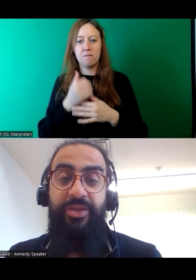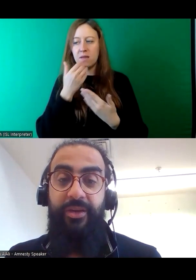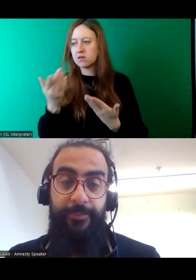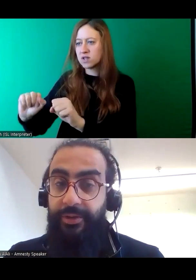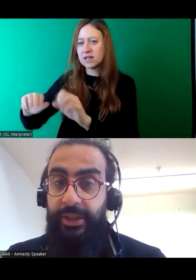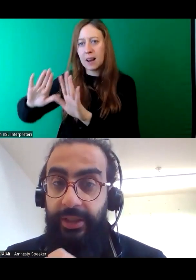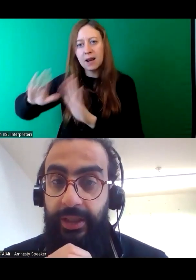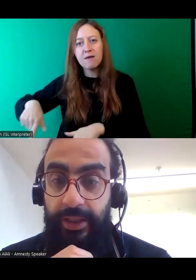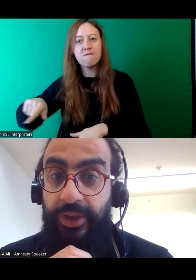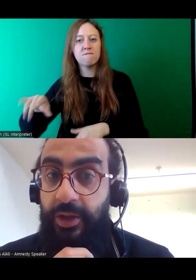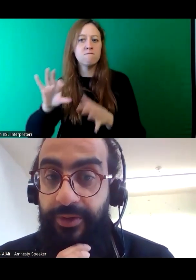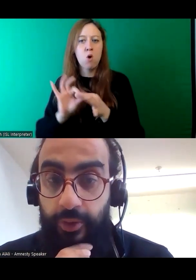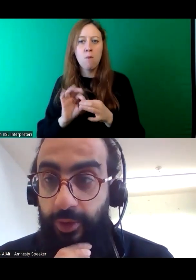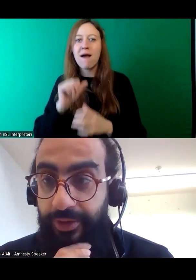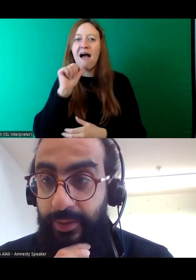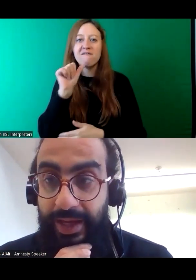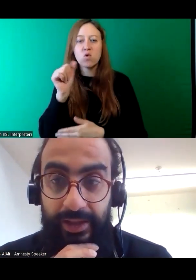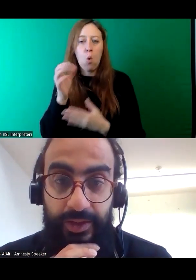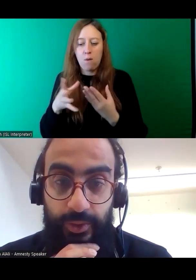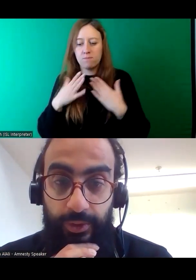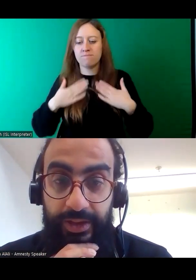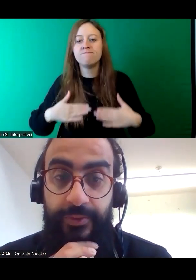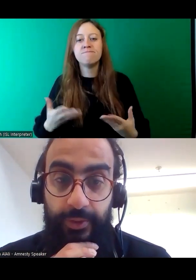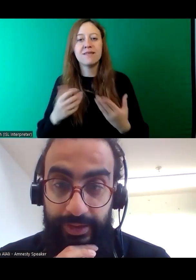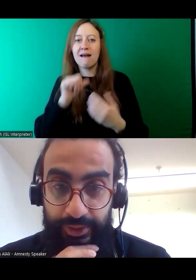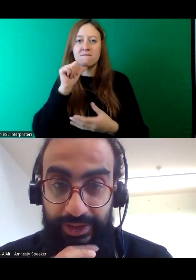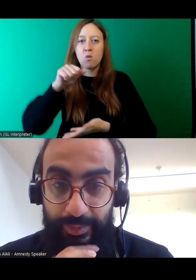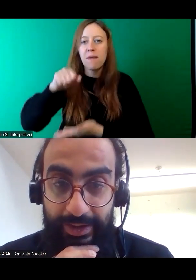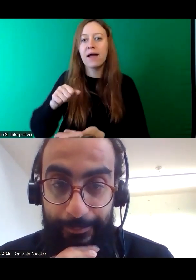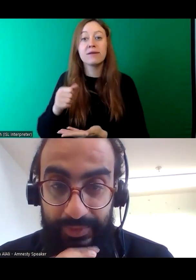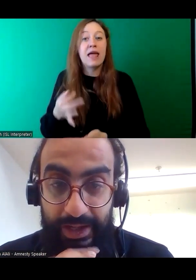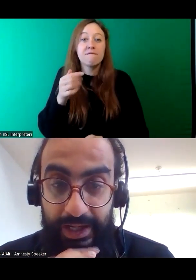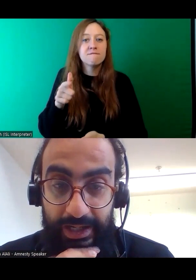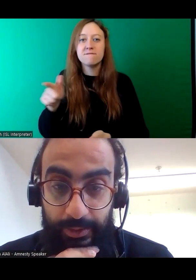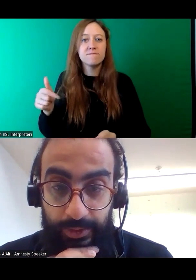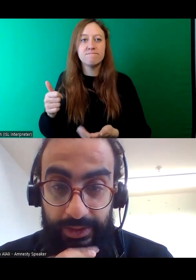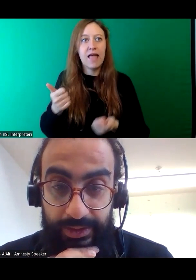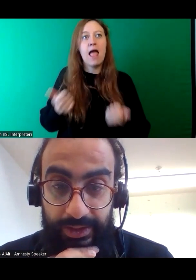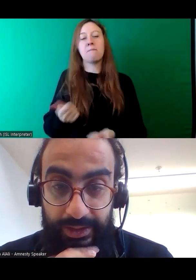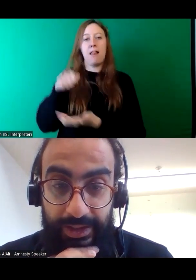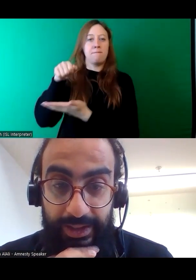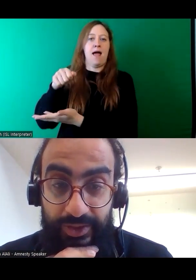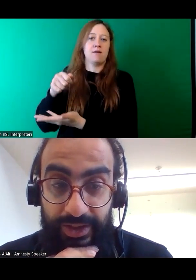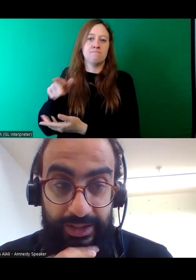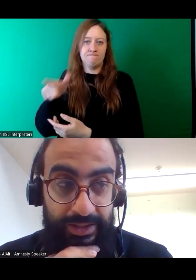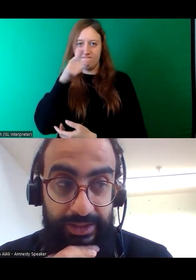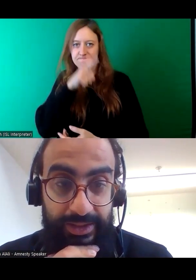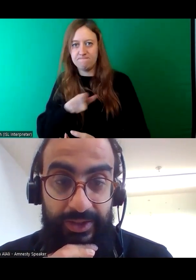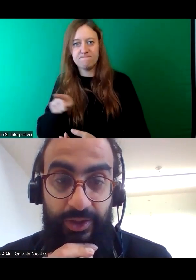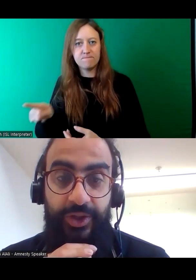have nothing really to take with you more than a bag in this war, if you manage to take a bag. And yeah,